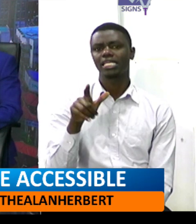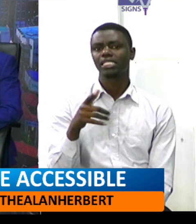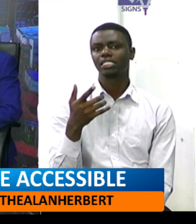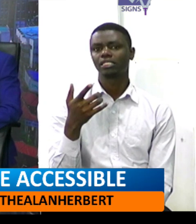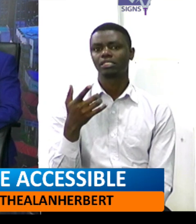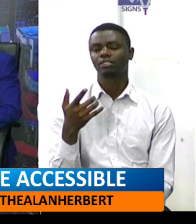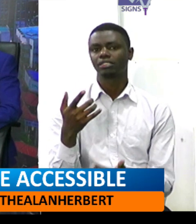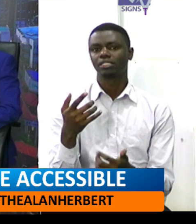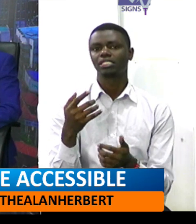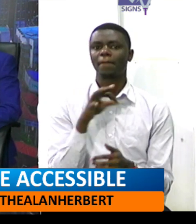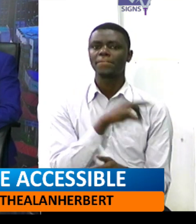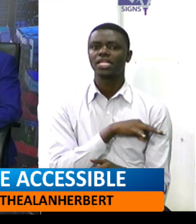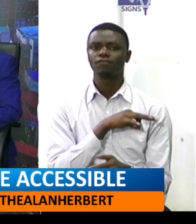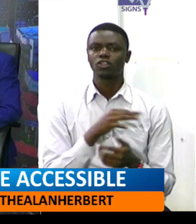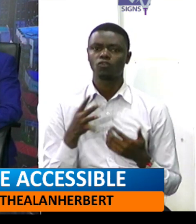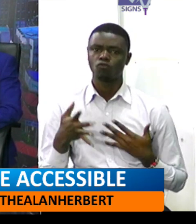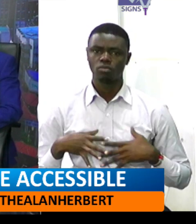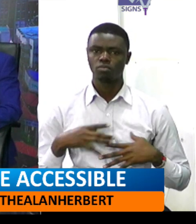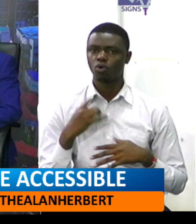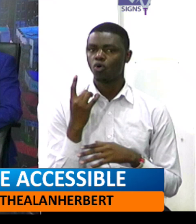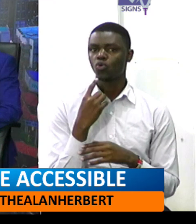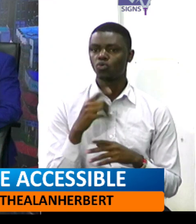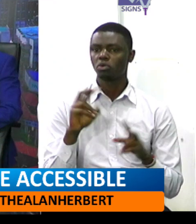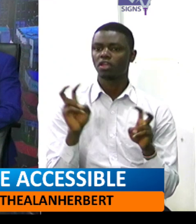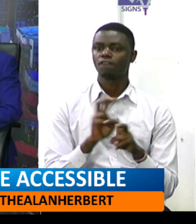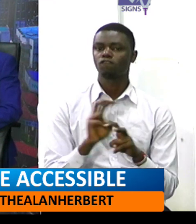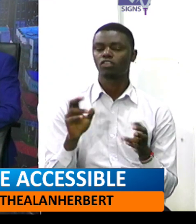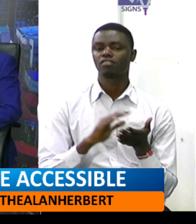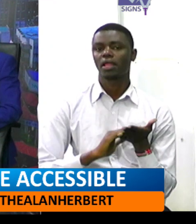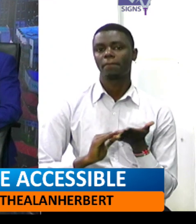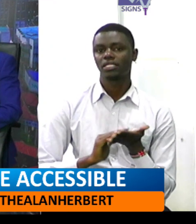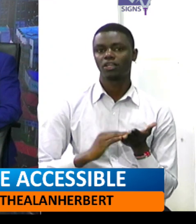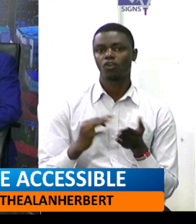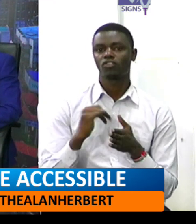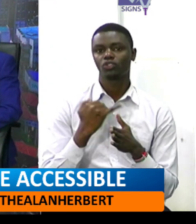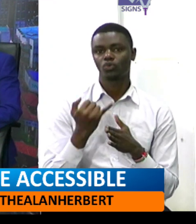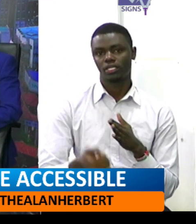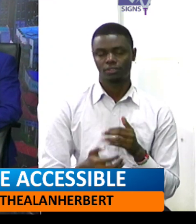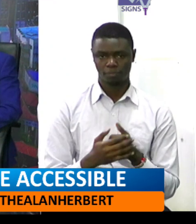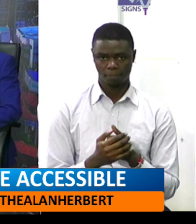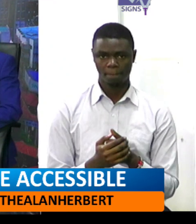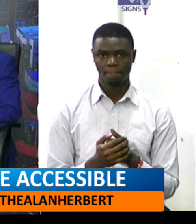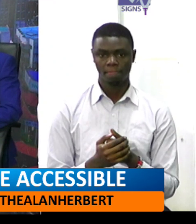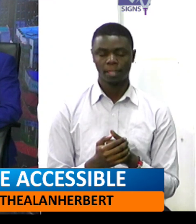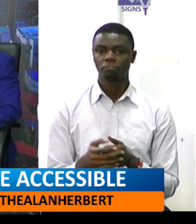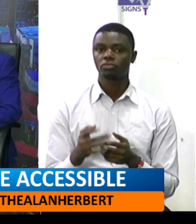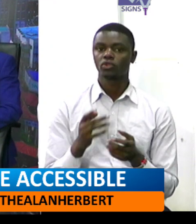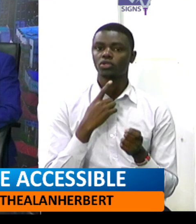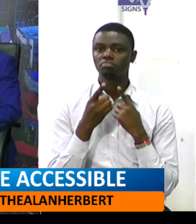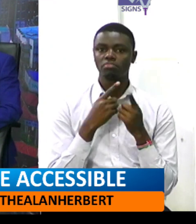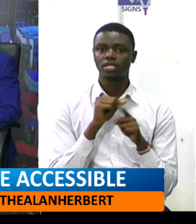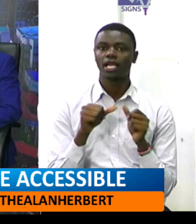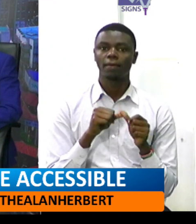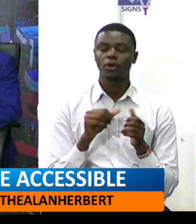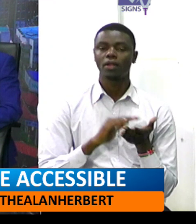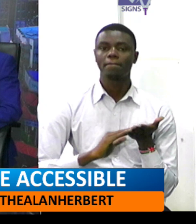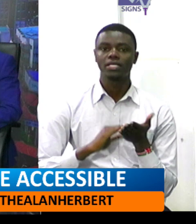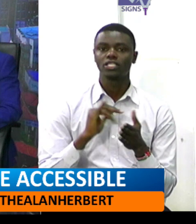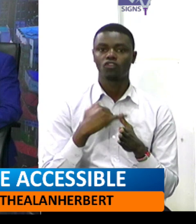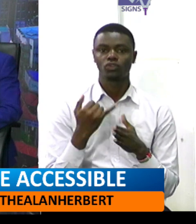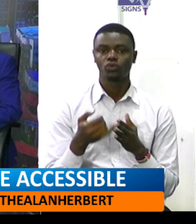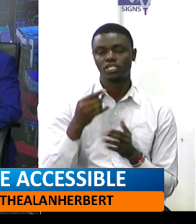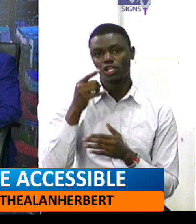fruit for people who would be looking for at least the very basics of insurance. Yeah. Speaking about the very basics of insurance, I know